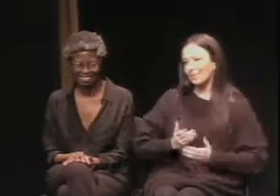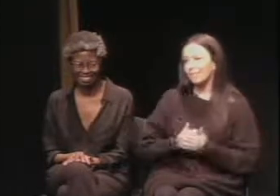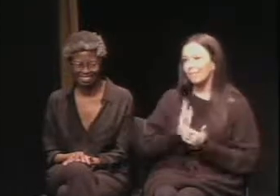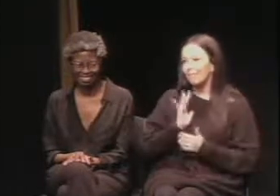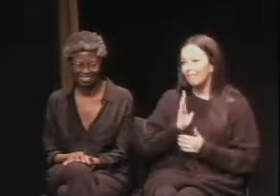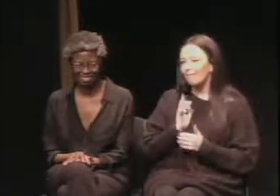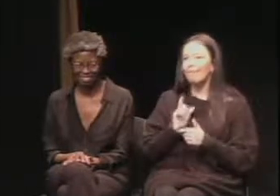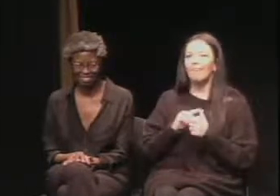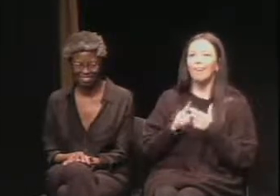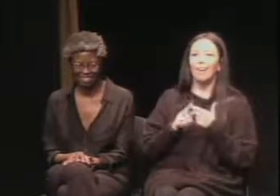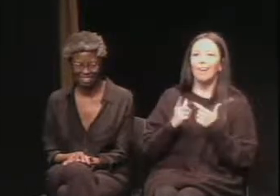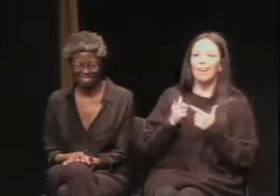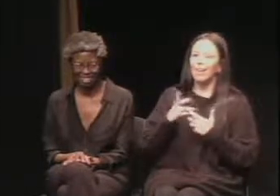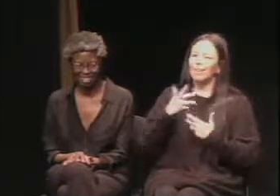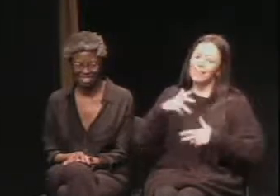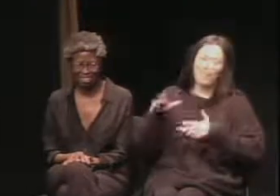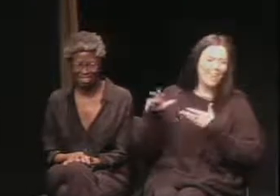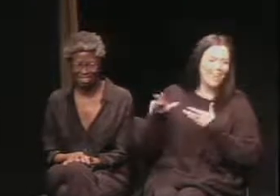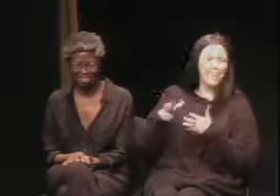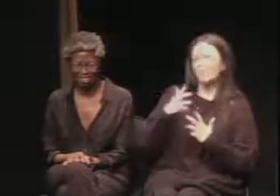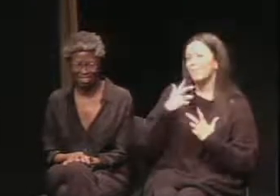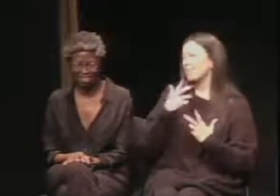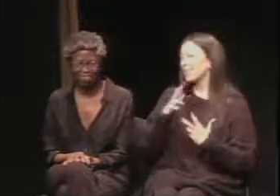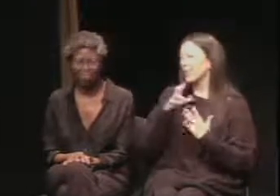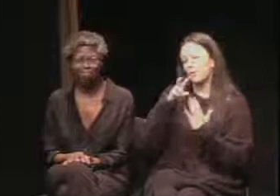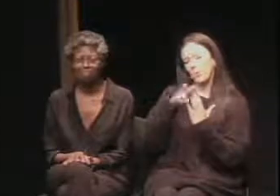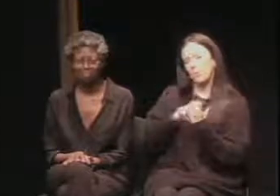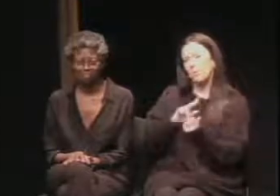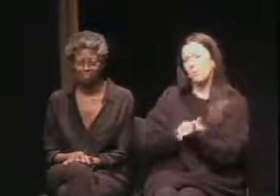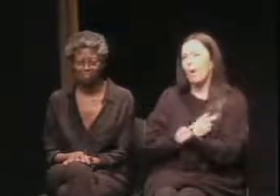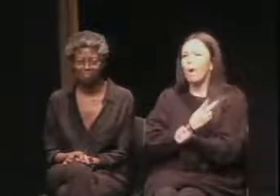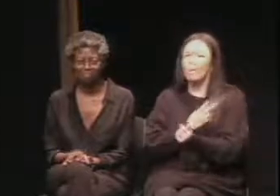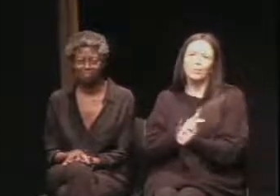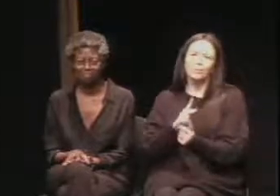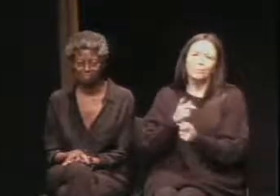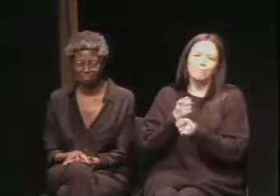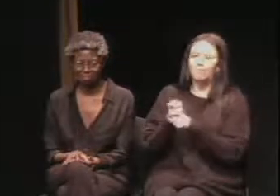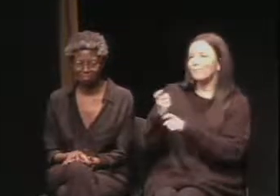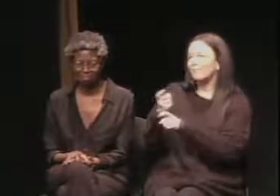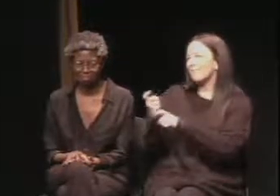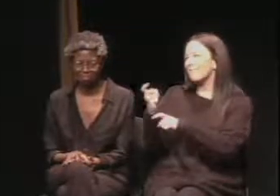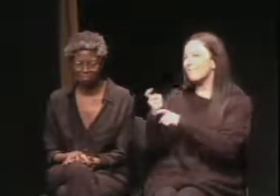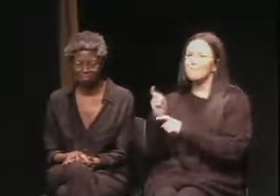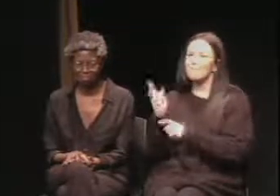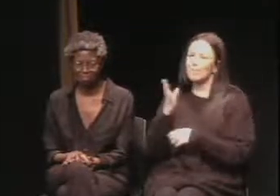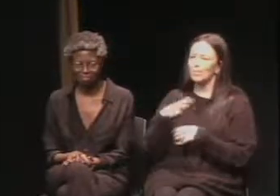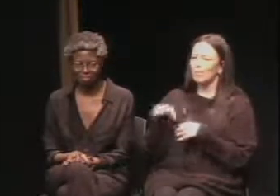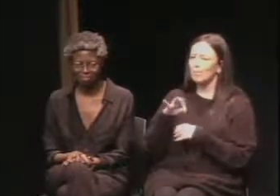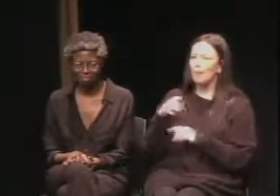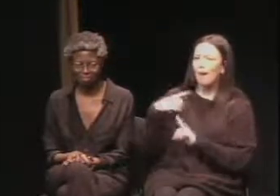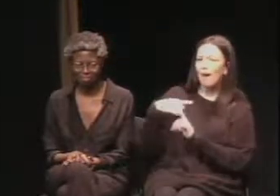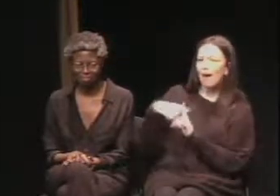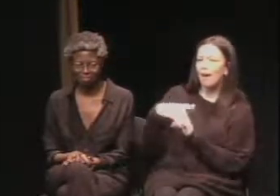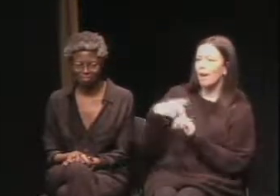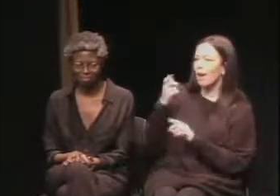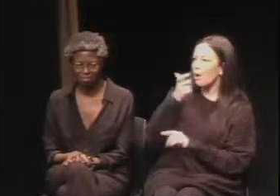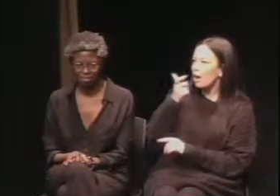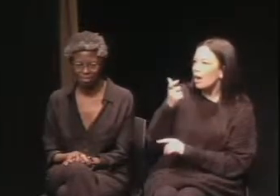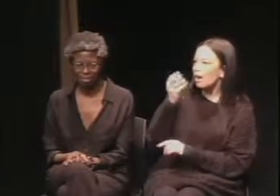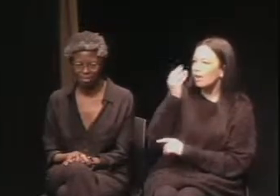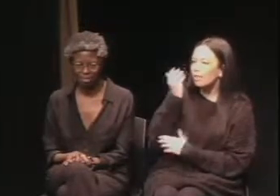and she's laughing and she's reading the poetry and she's making little jokes and the thing. And I remember watching that and